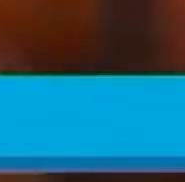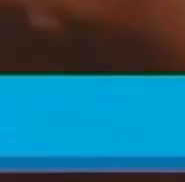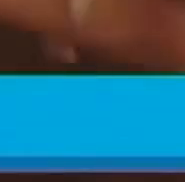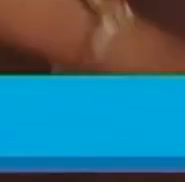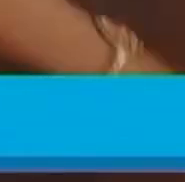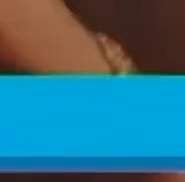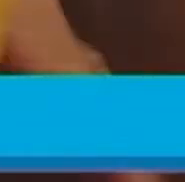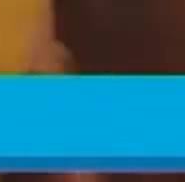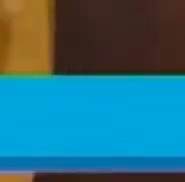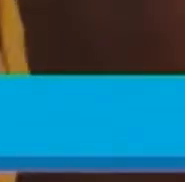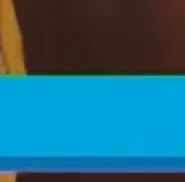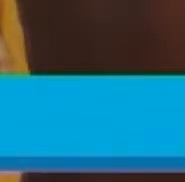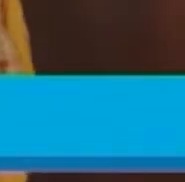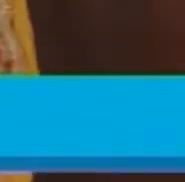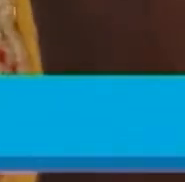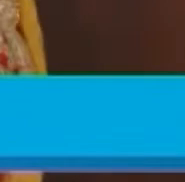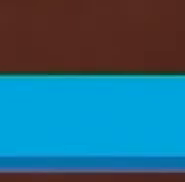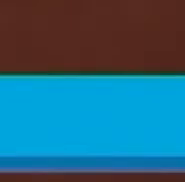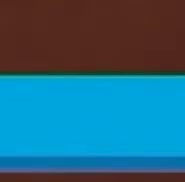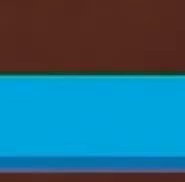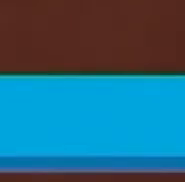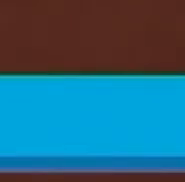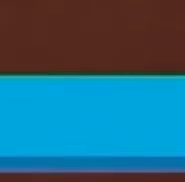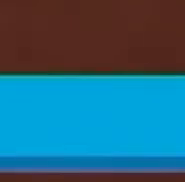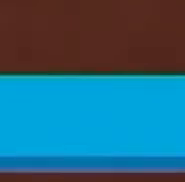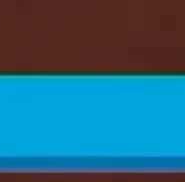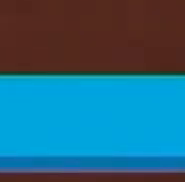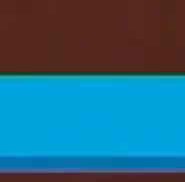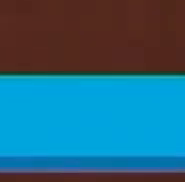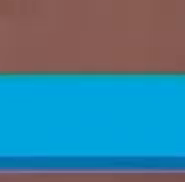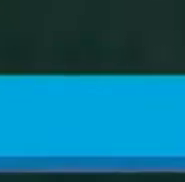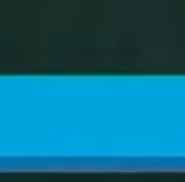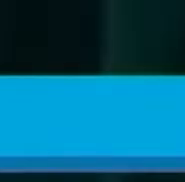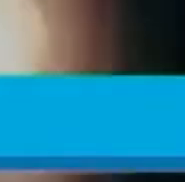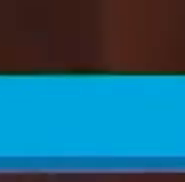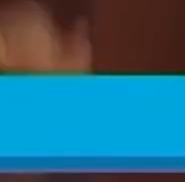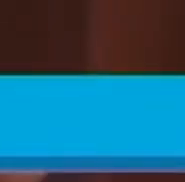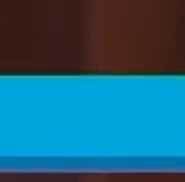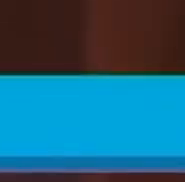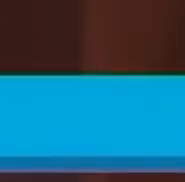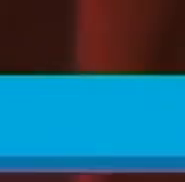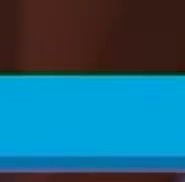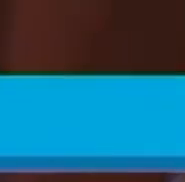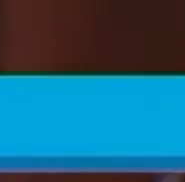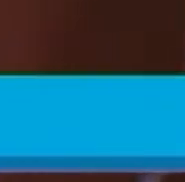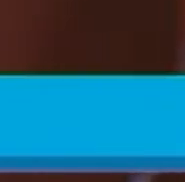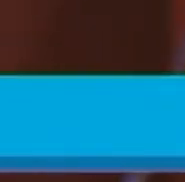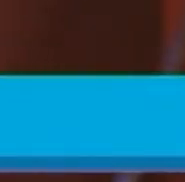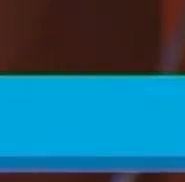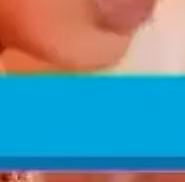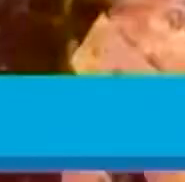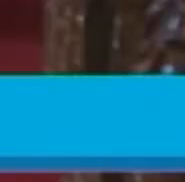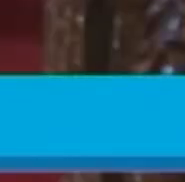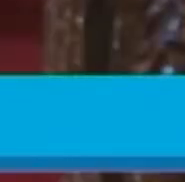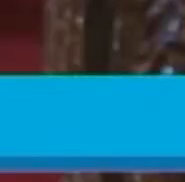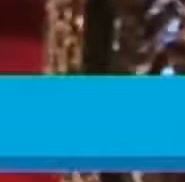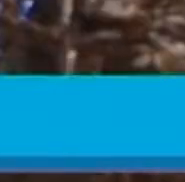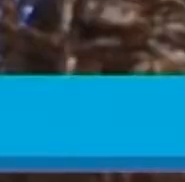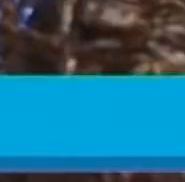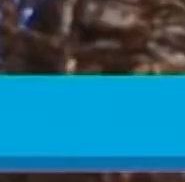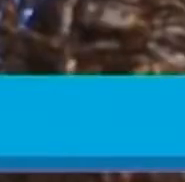Proud of excellence and of the honor of my ancestors, my great